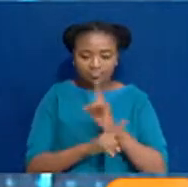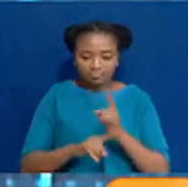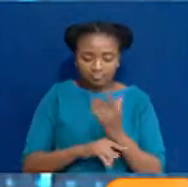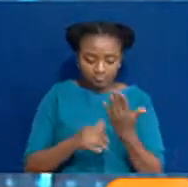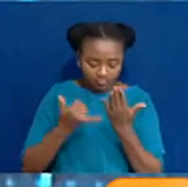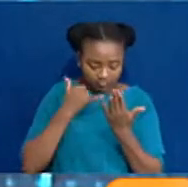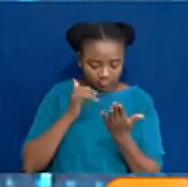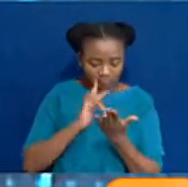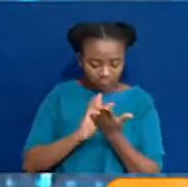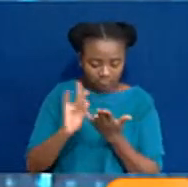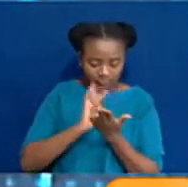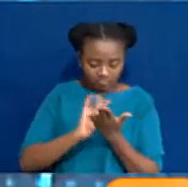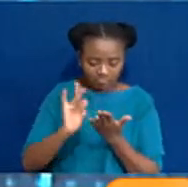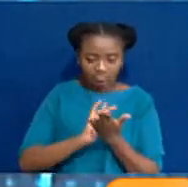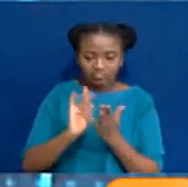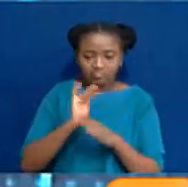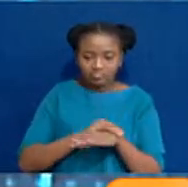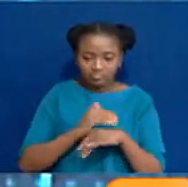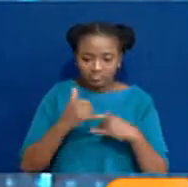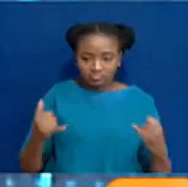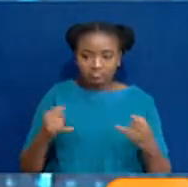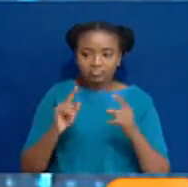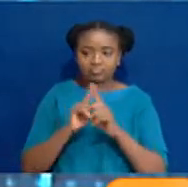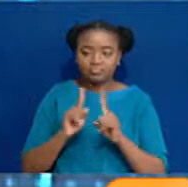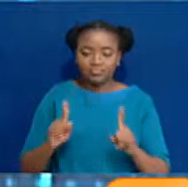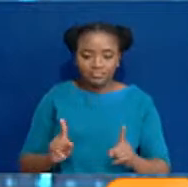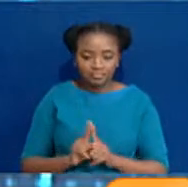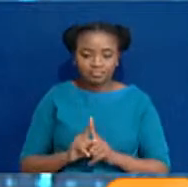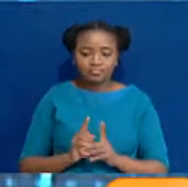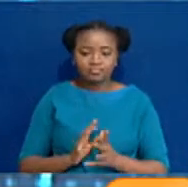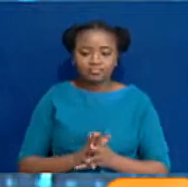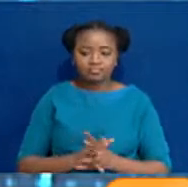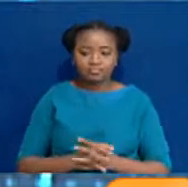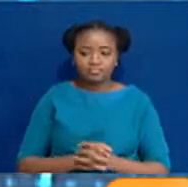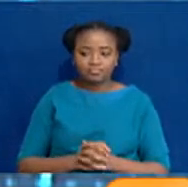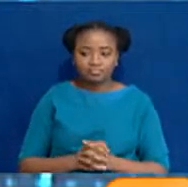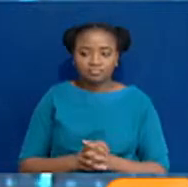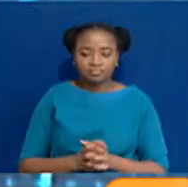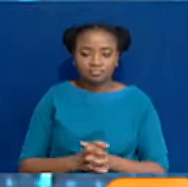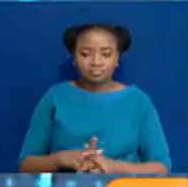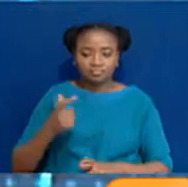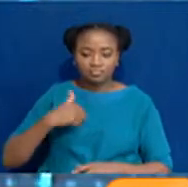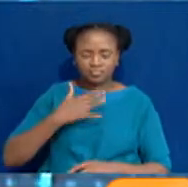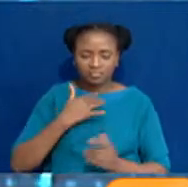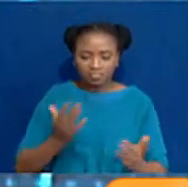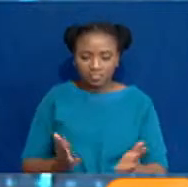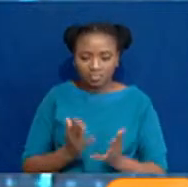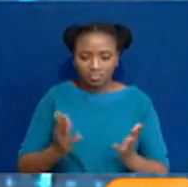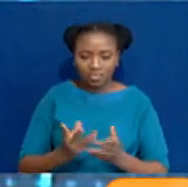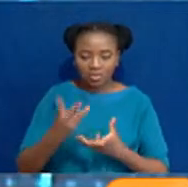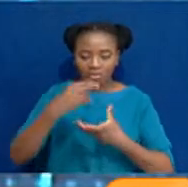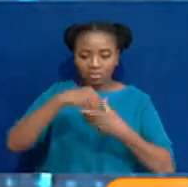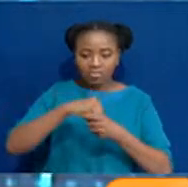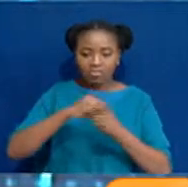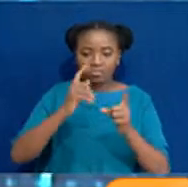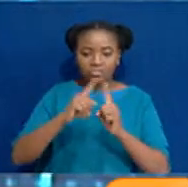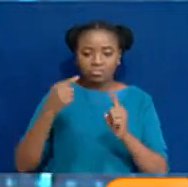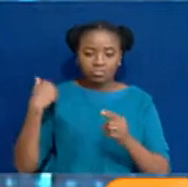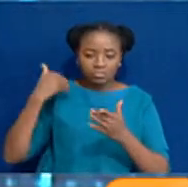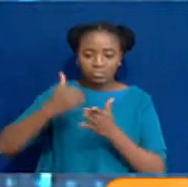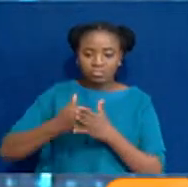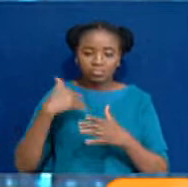phone, and the government. Okay. And to facilitate inclusivity, we have been having a challenge